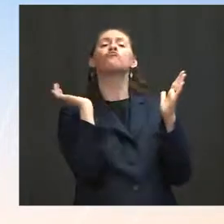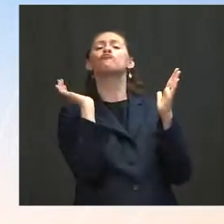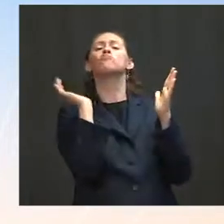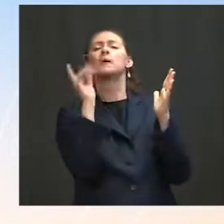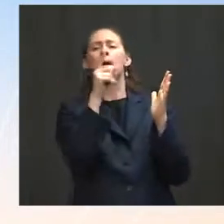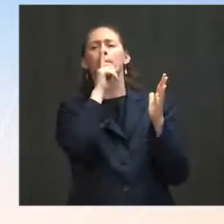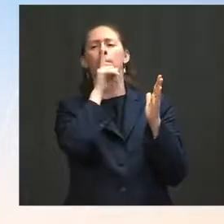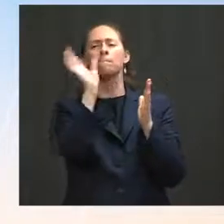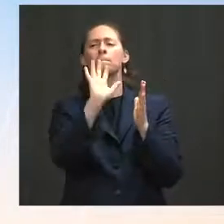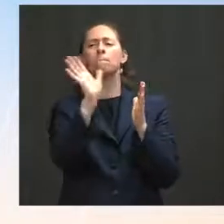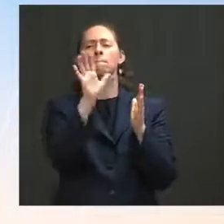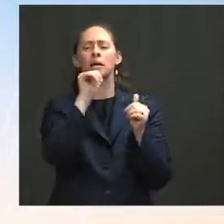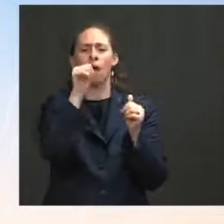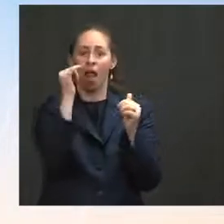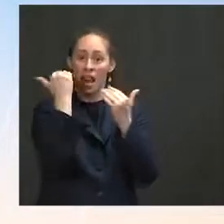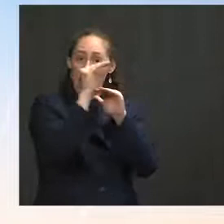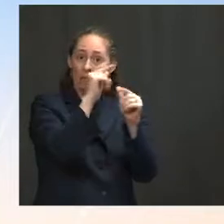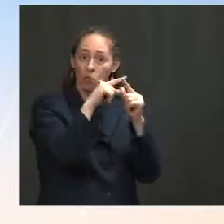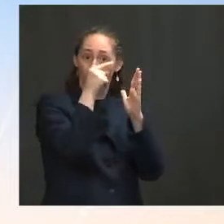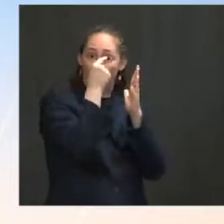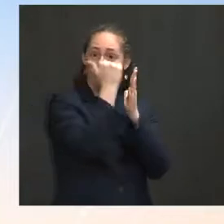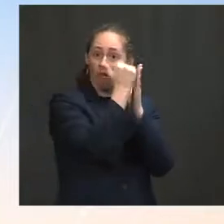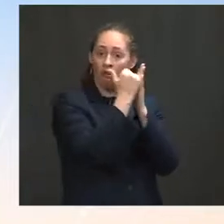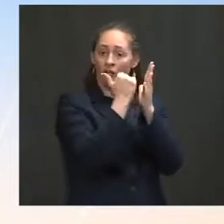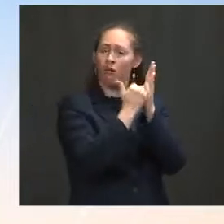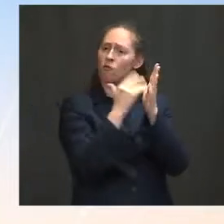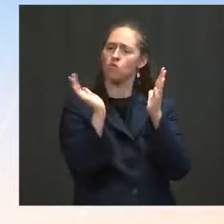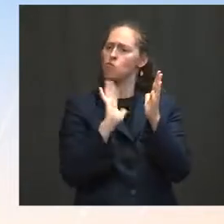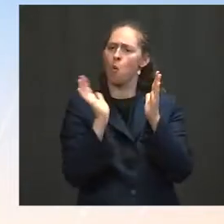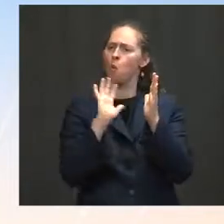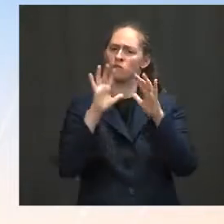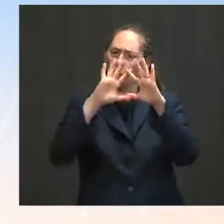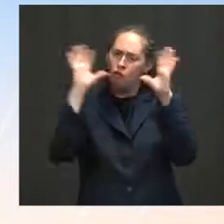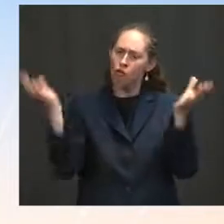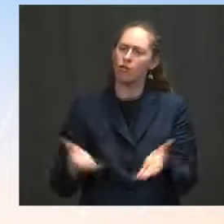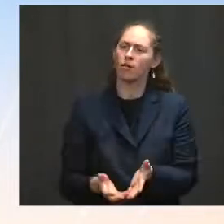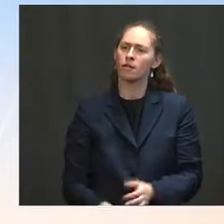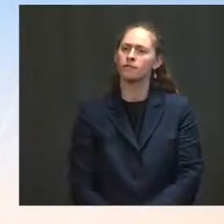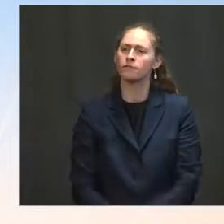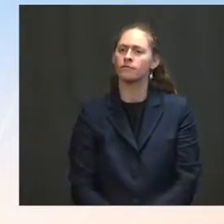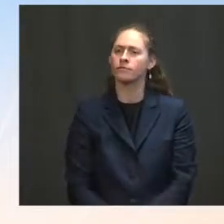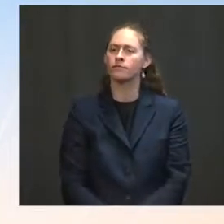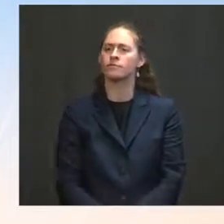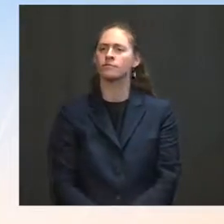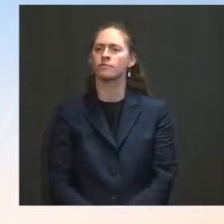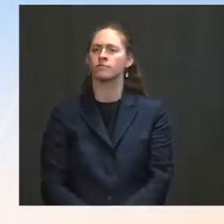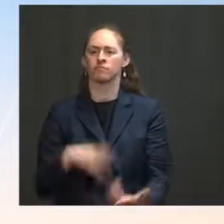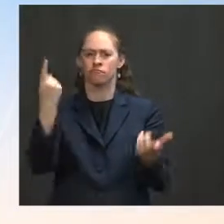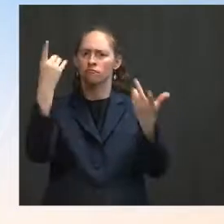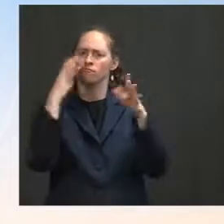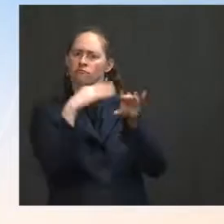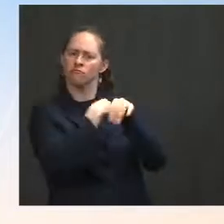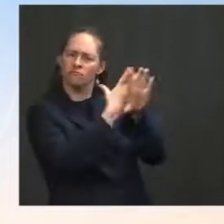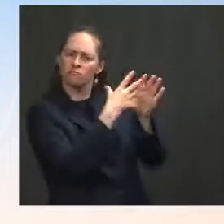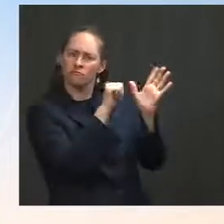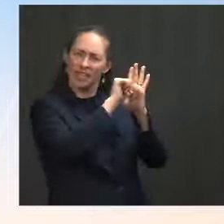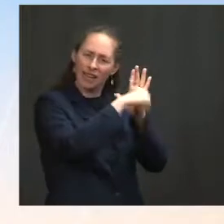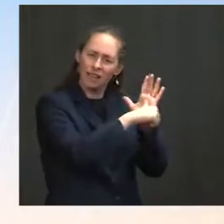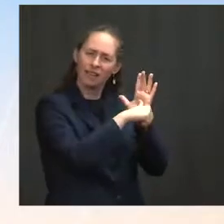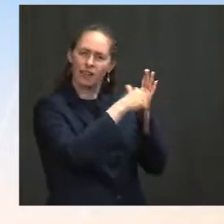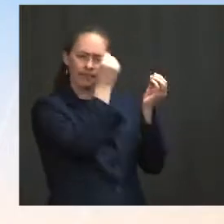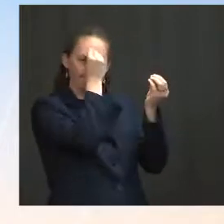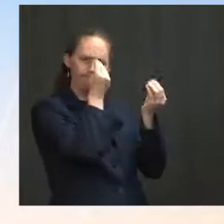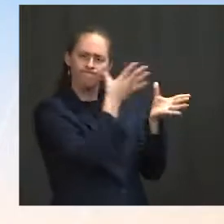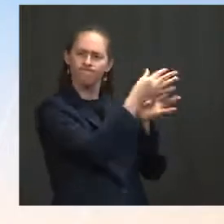himself. And I think in this call today, he was making clear that, again, and reiterating again, that attacks by